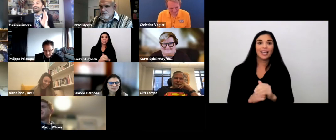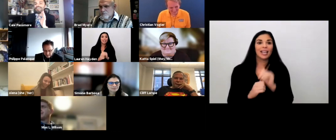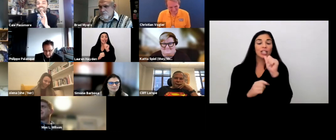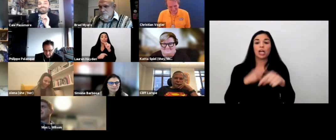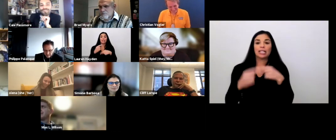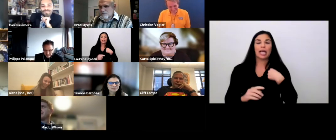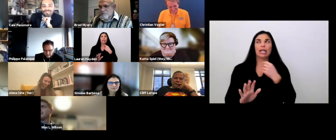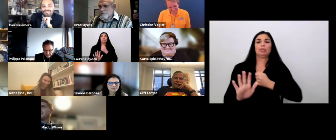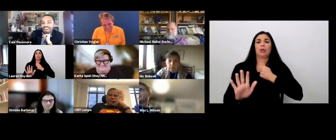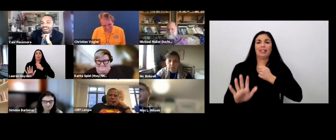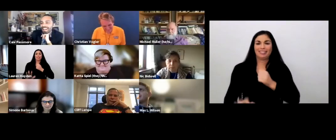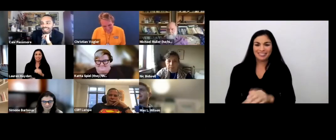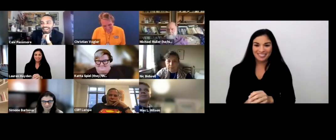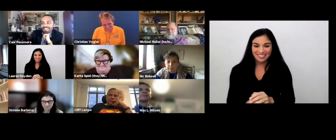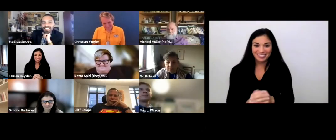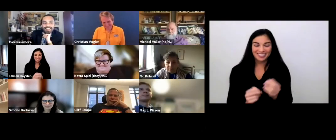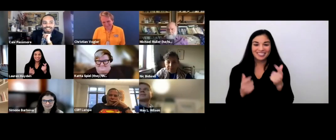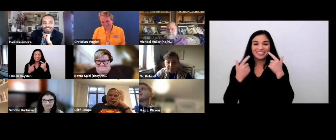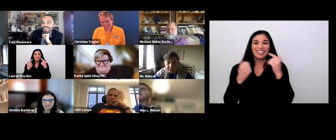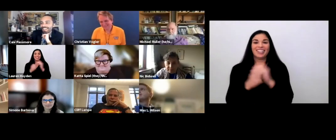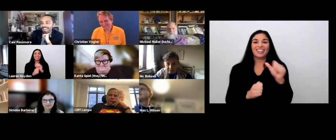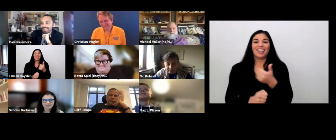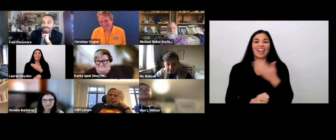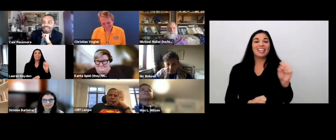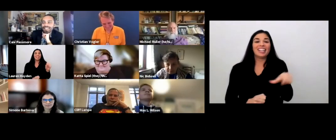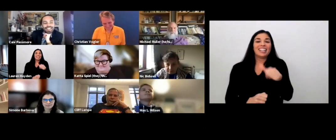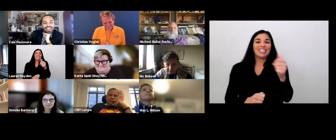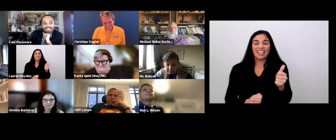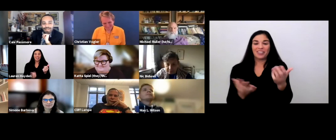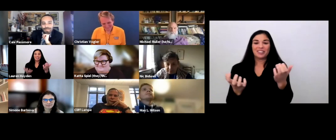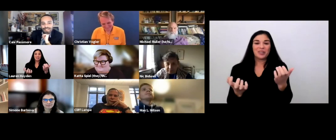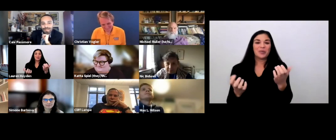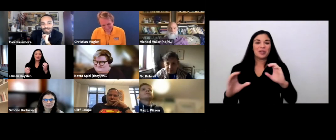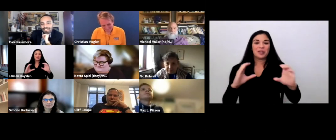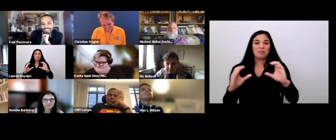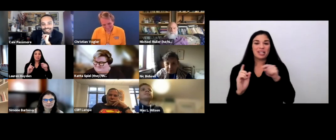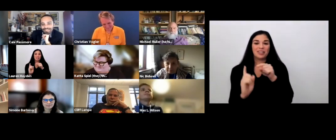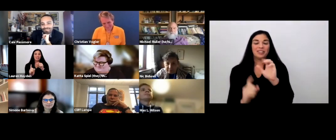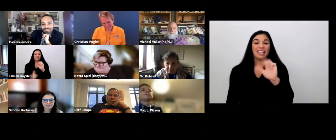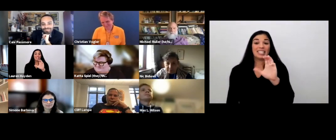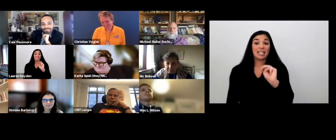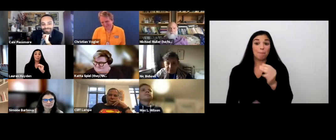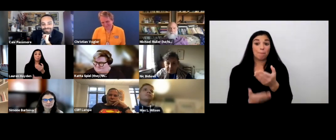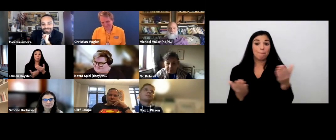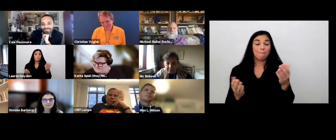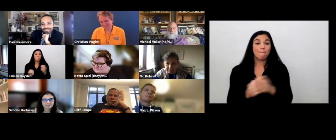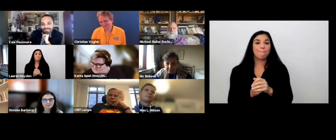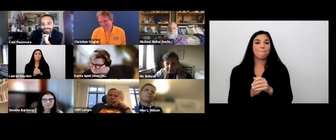sorry. Yeah, anything else that you'd like to have communicated to the ACM about hybrid events?